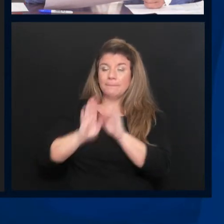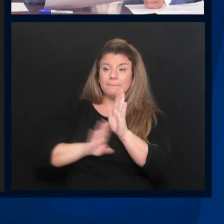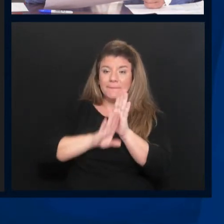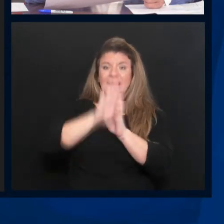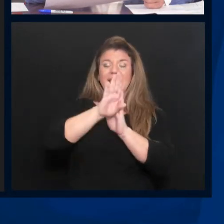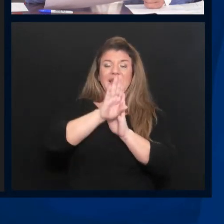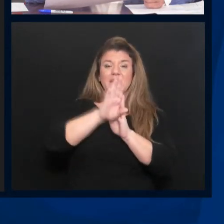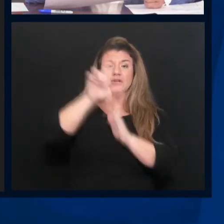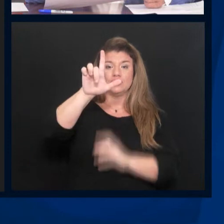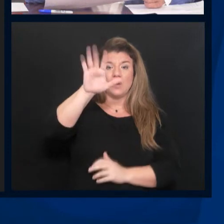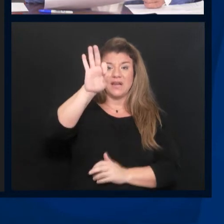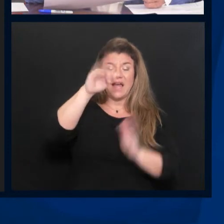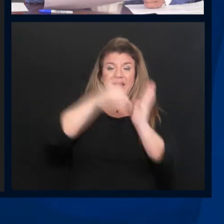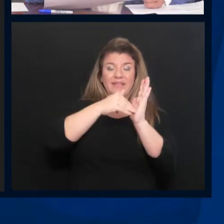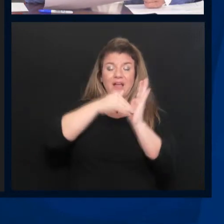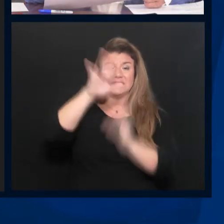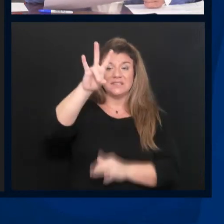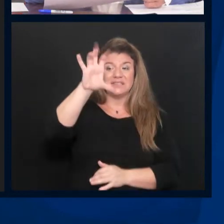at